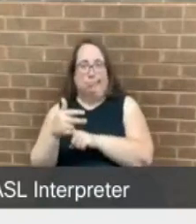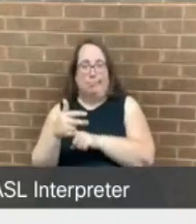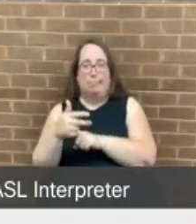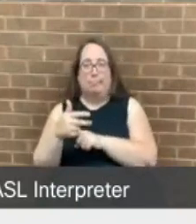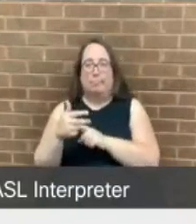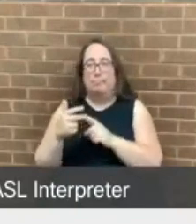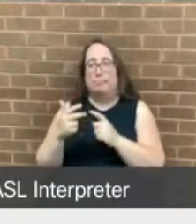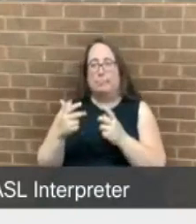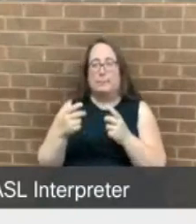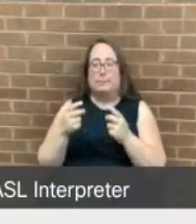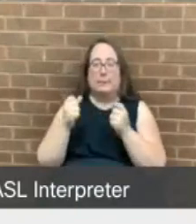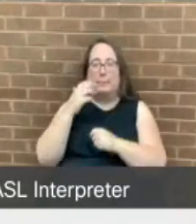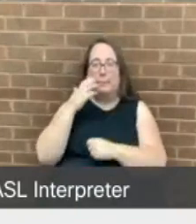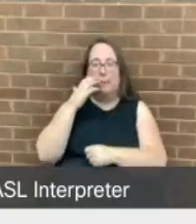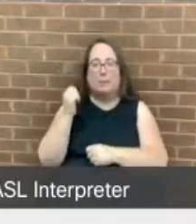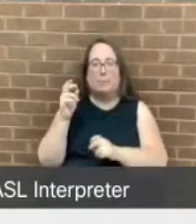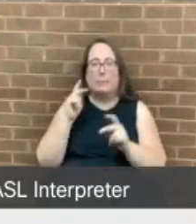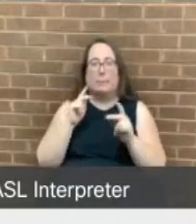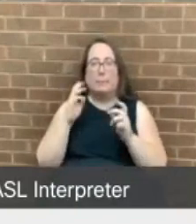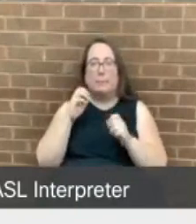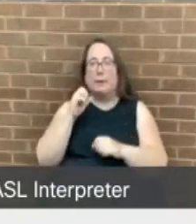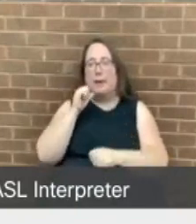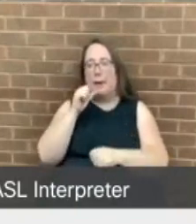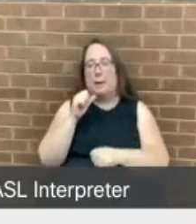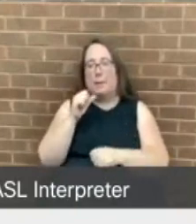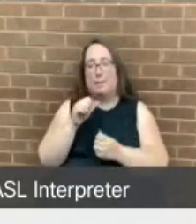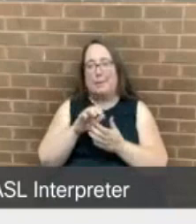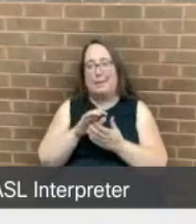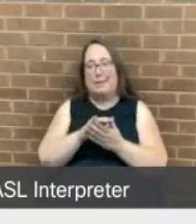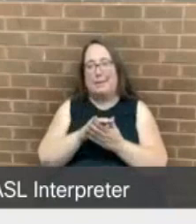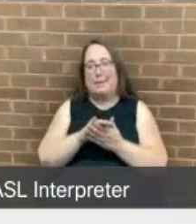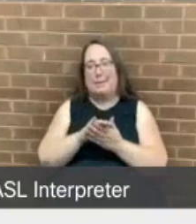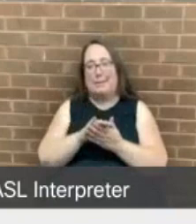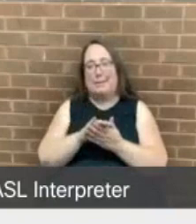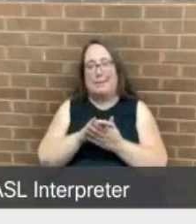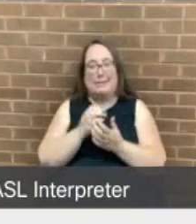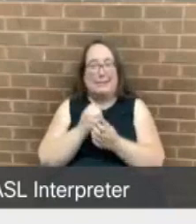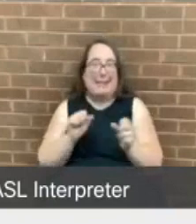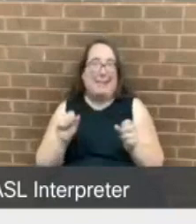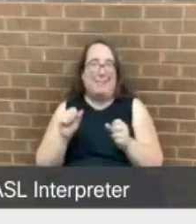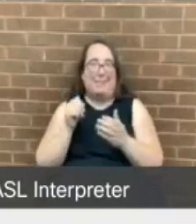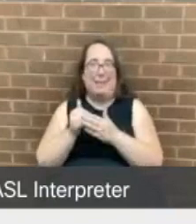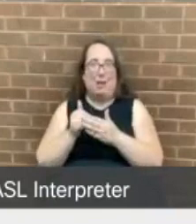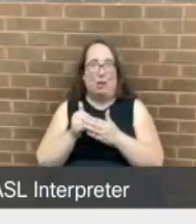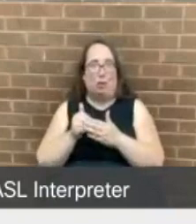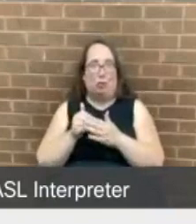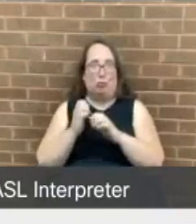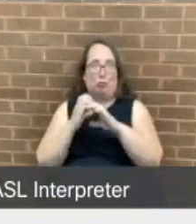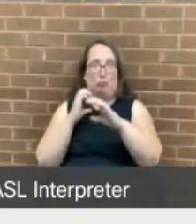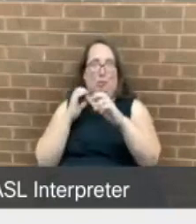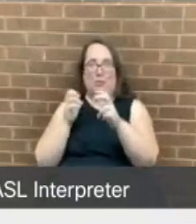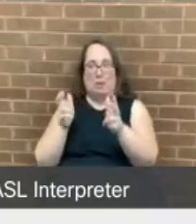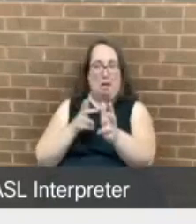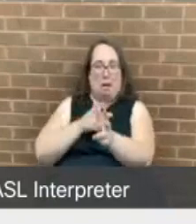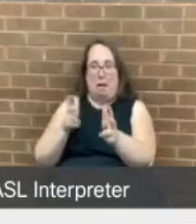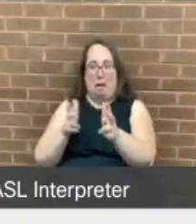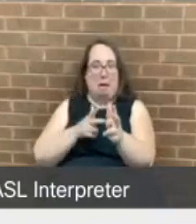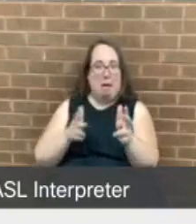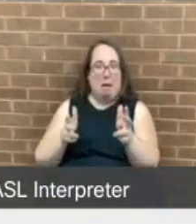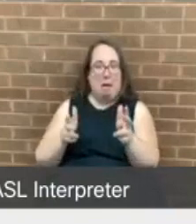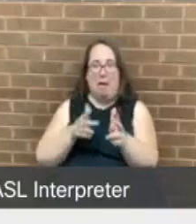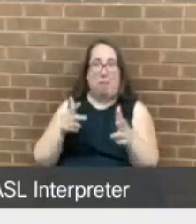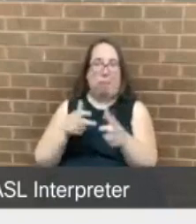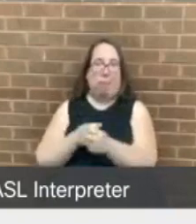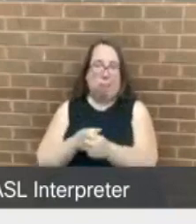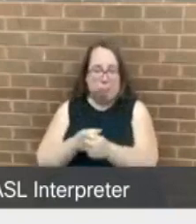speed-related in the sense of folks maybe not being as gentle as they need to be around tractor-trailers. And I think what we have is a